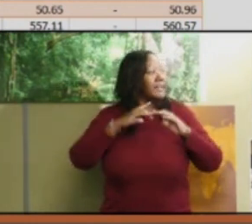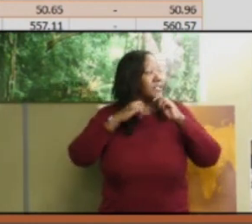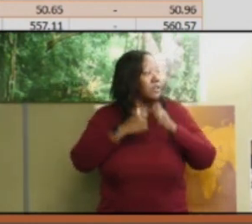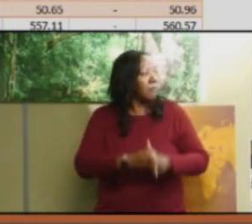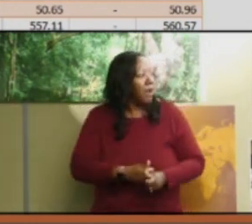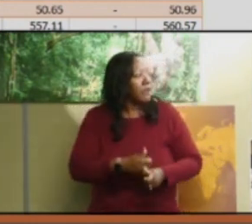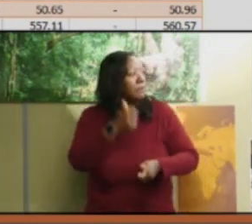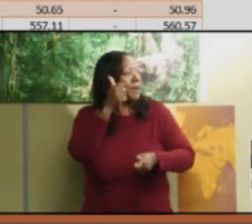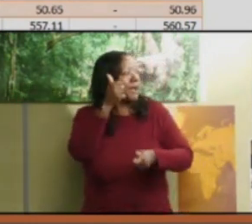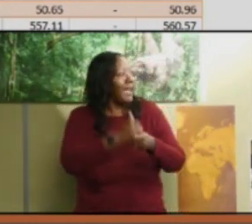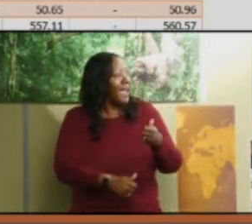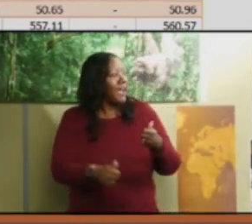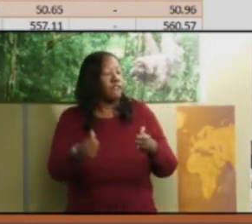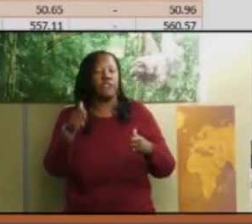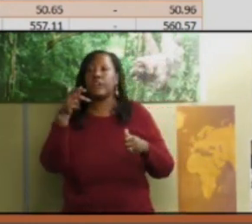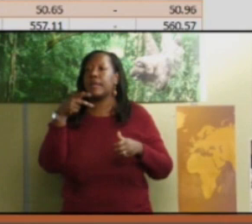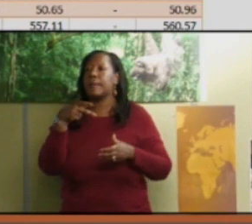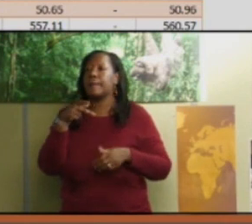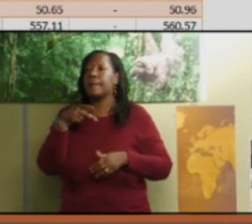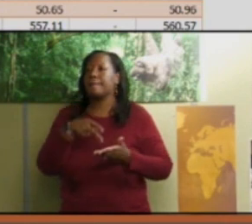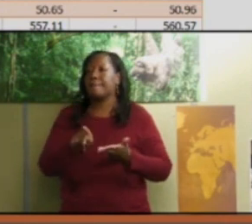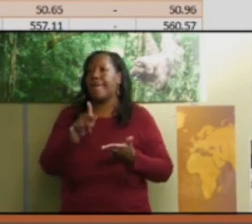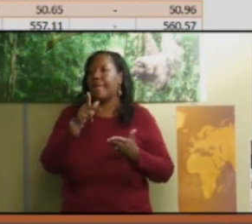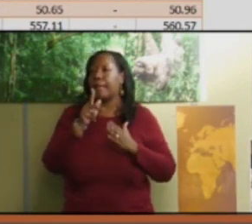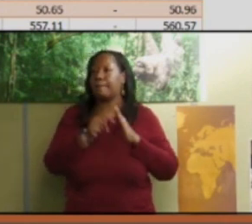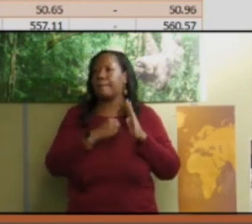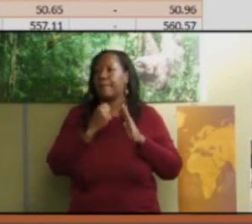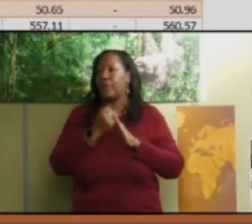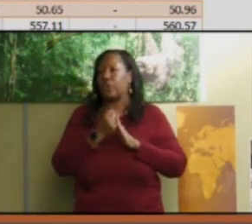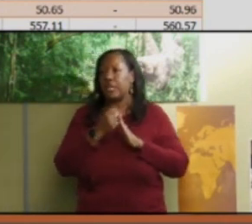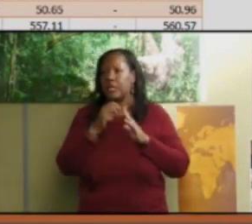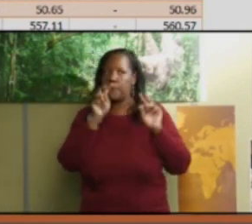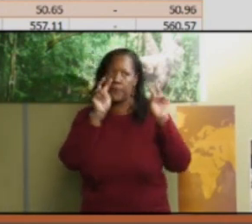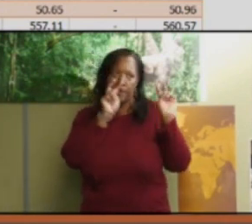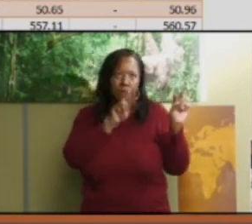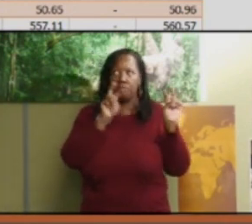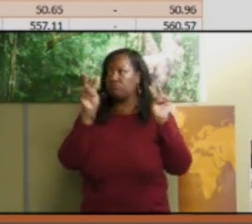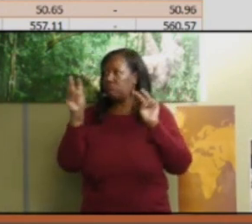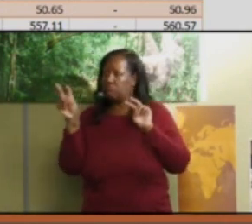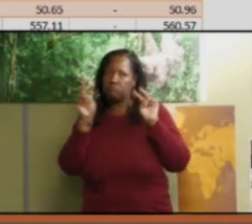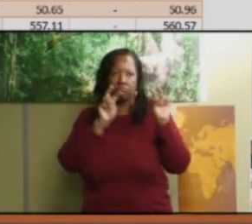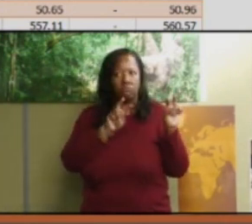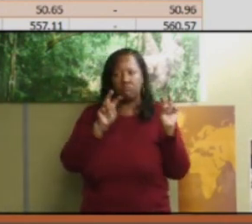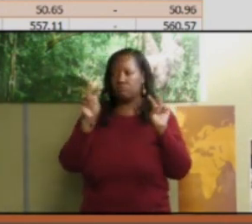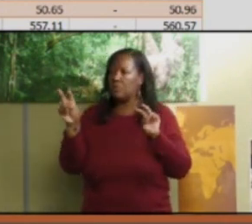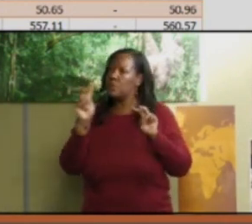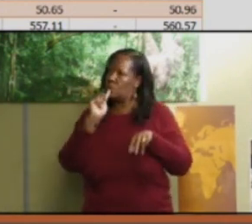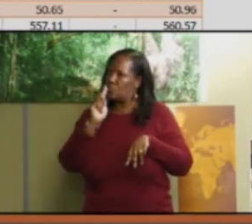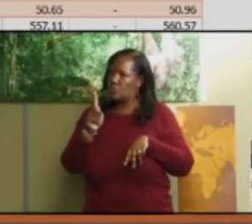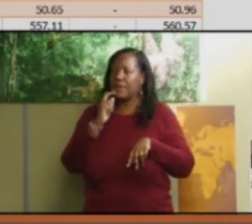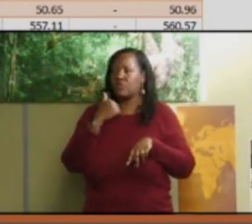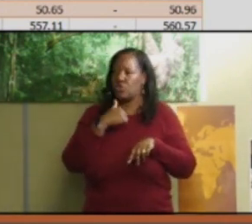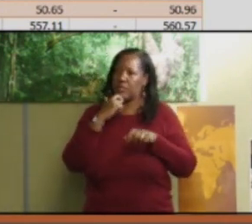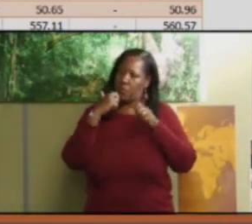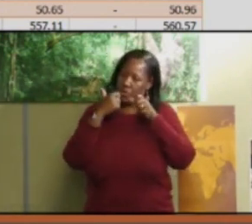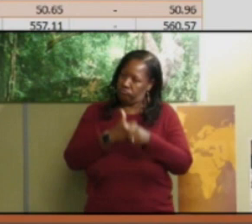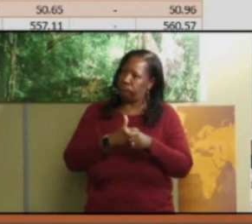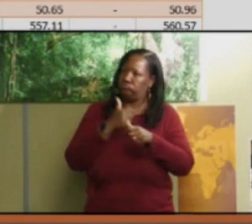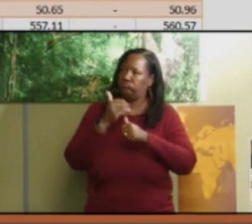that we complete, just to make sure that we're doing as we plan to